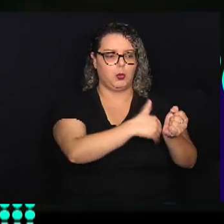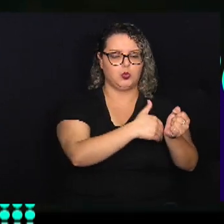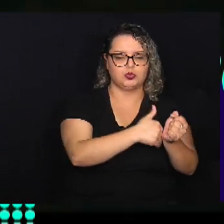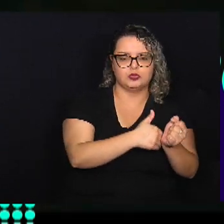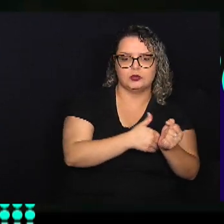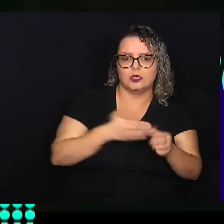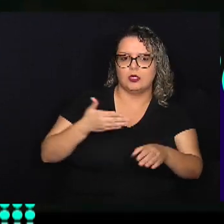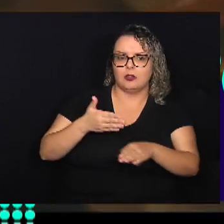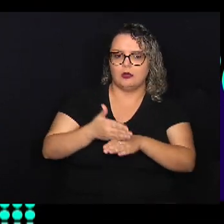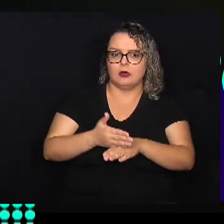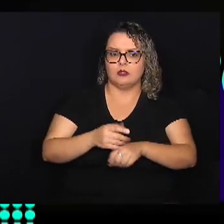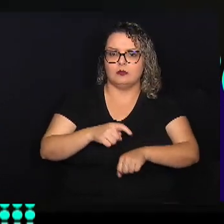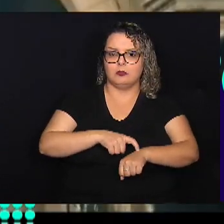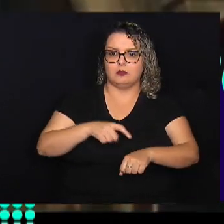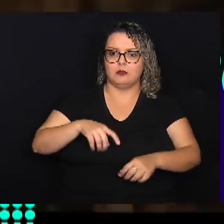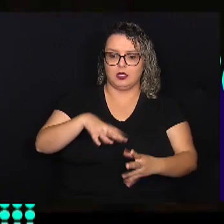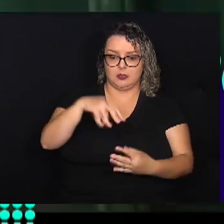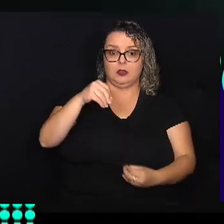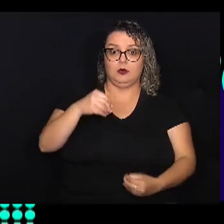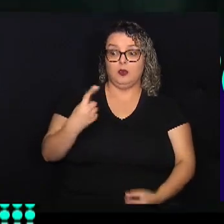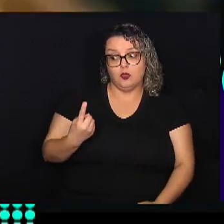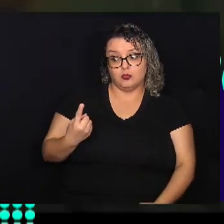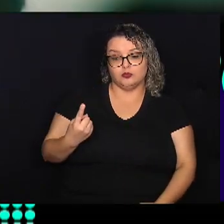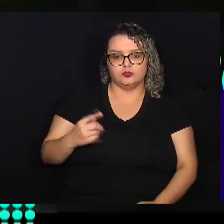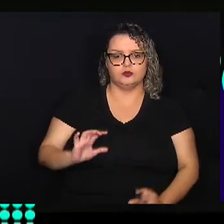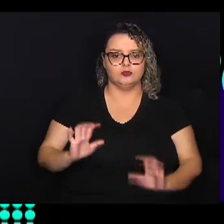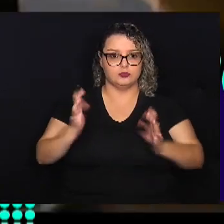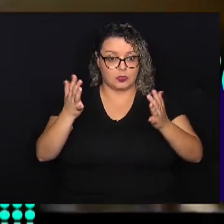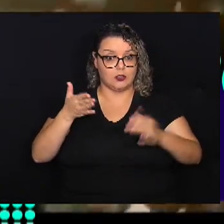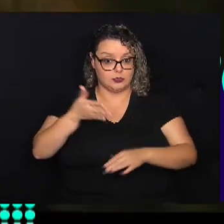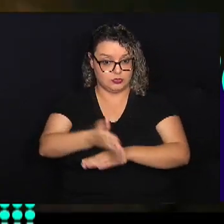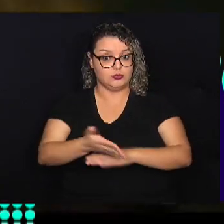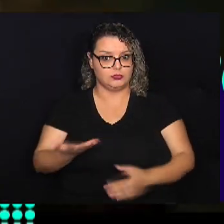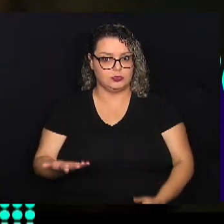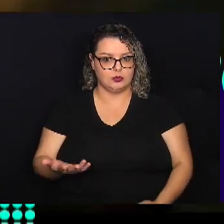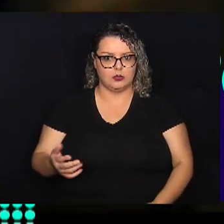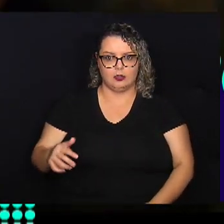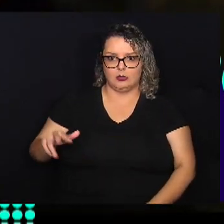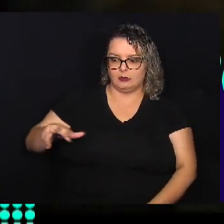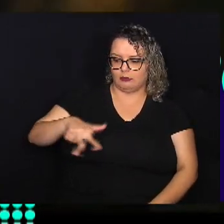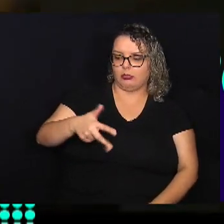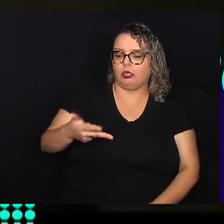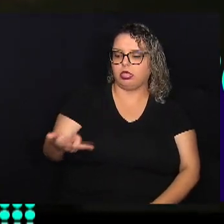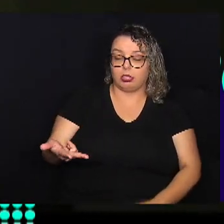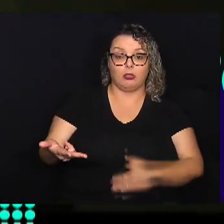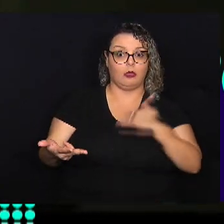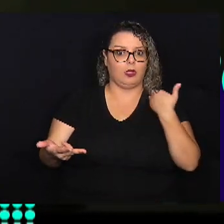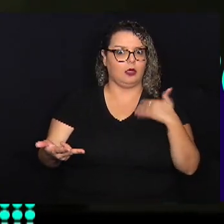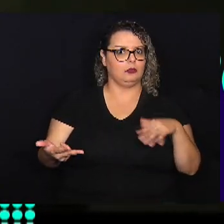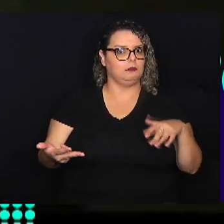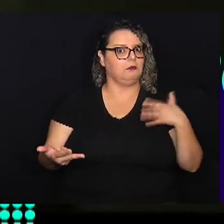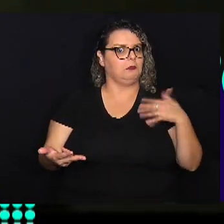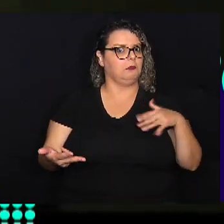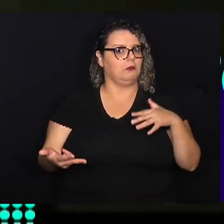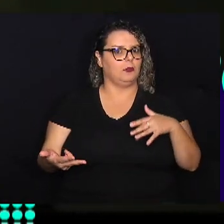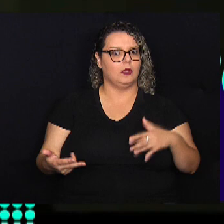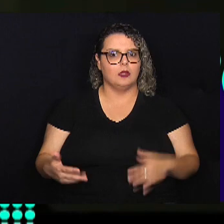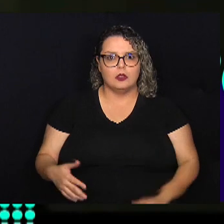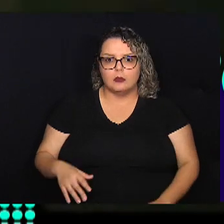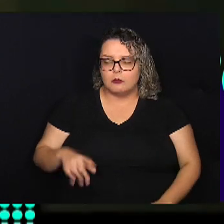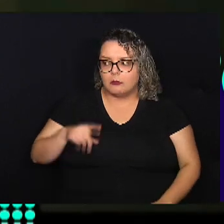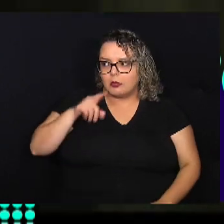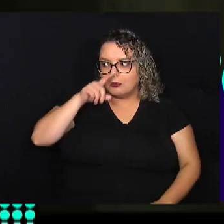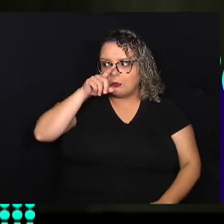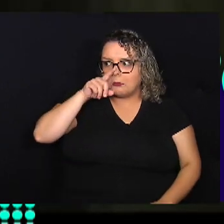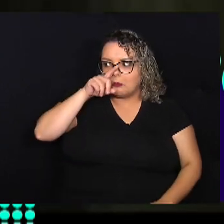sessão espírita, um dos participantes do evento aparece morto e começa então uma assustadora